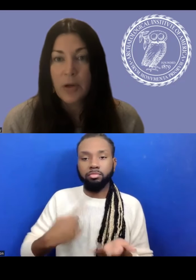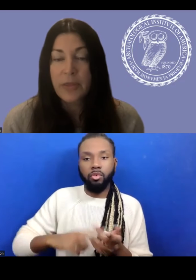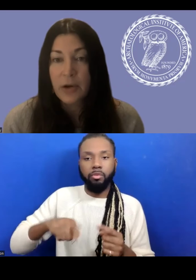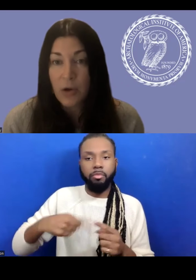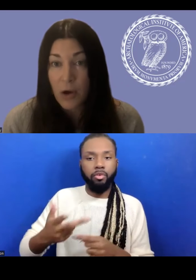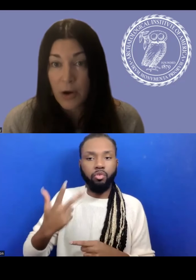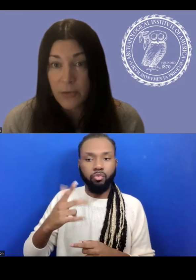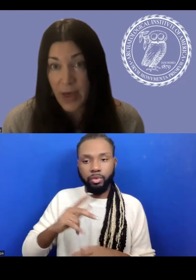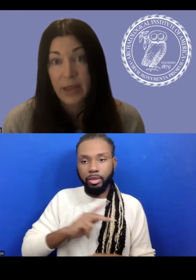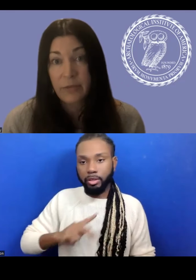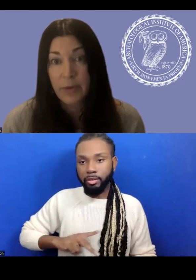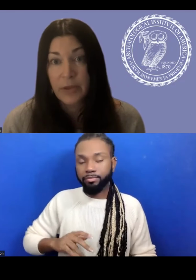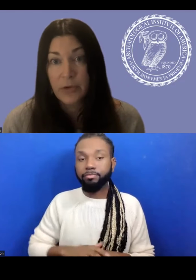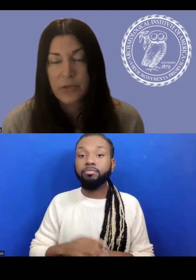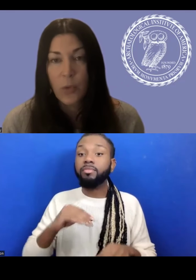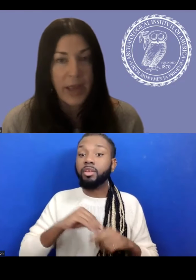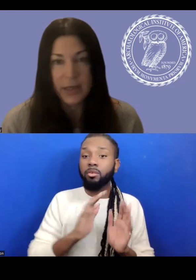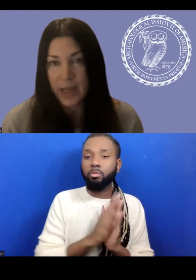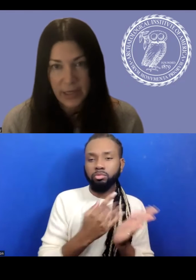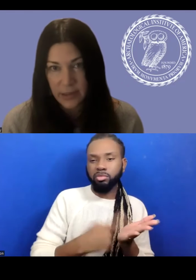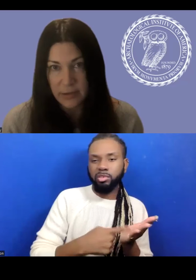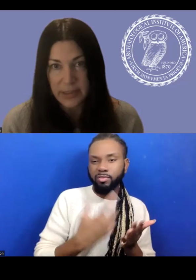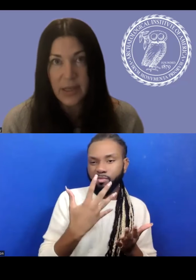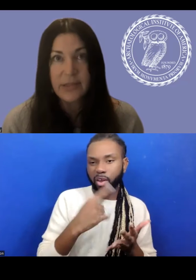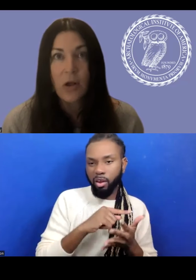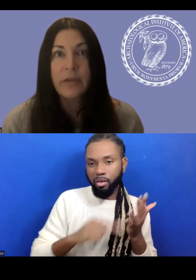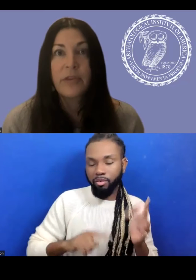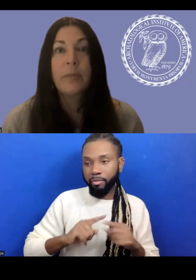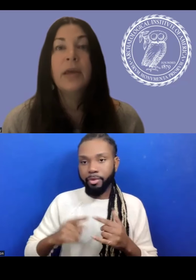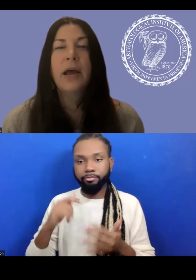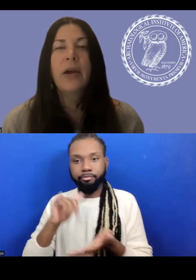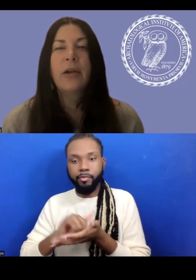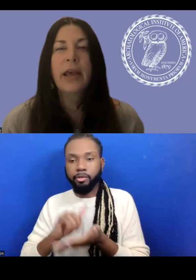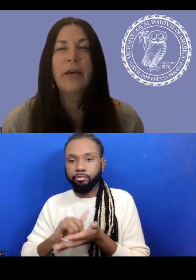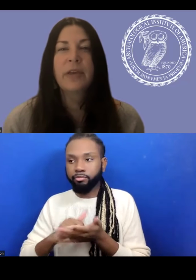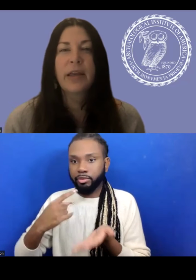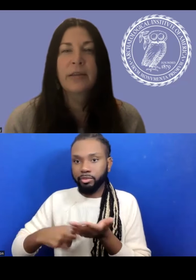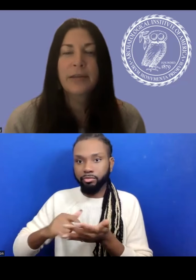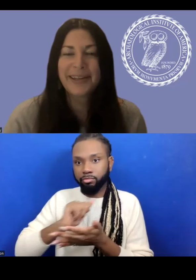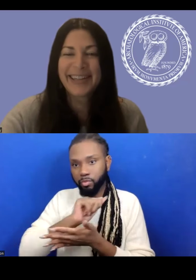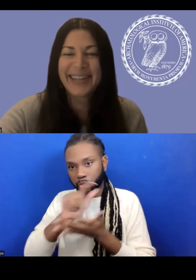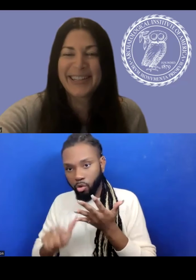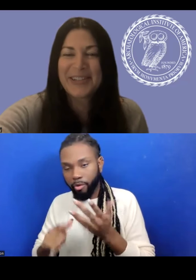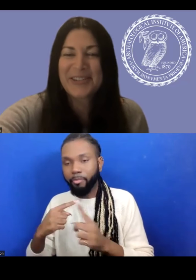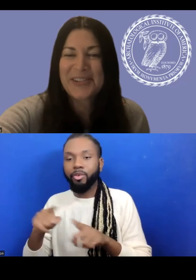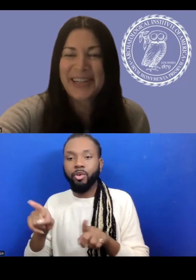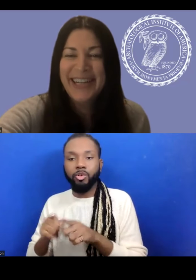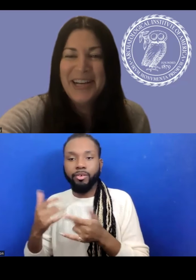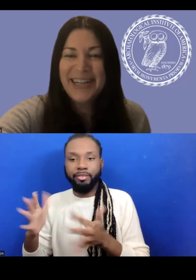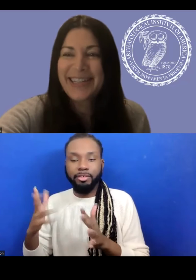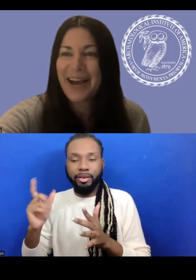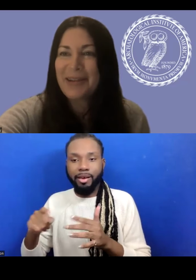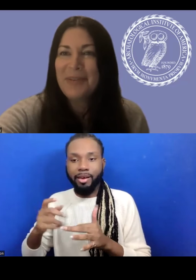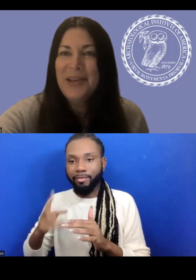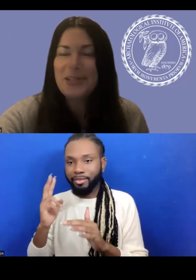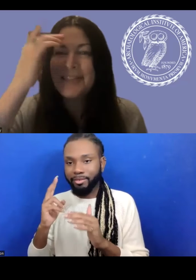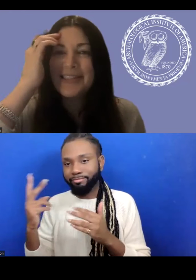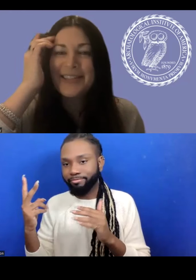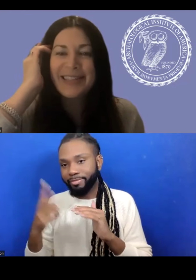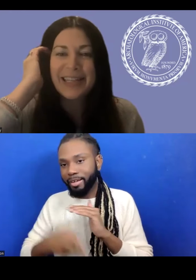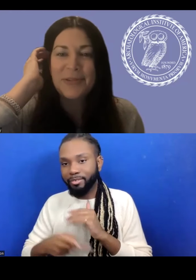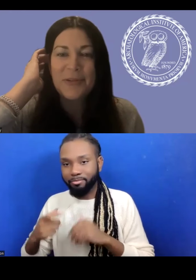the book, there are 5, but there's no way that I can discuss all of them, and I already have to end in too short a time.